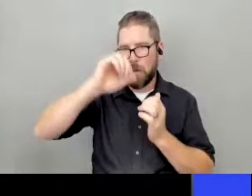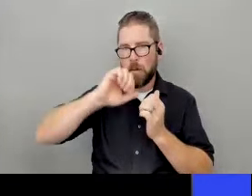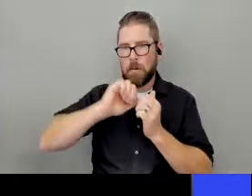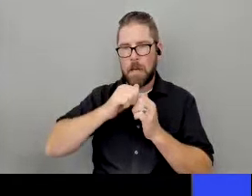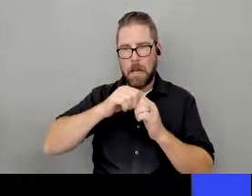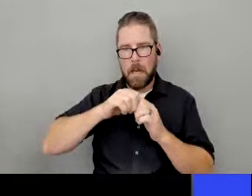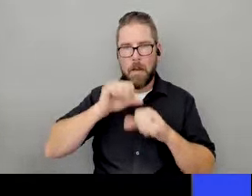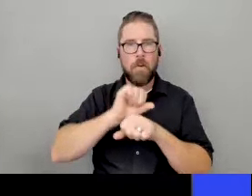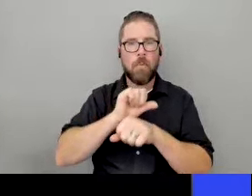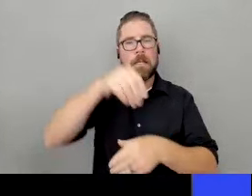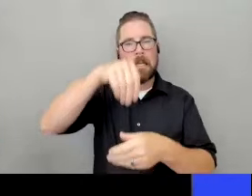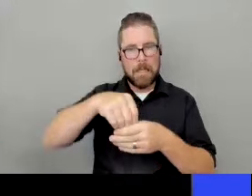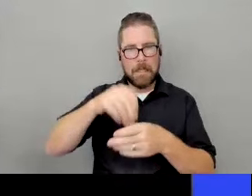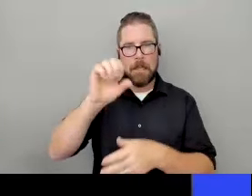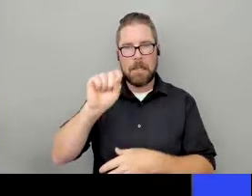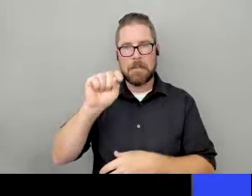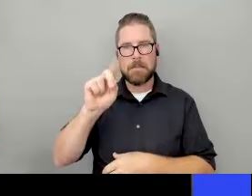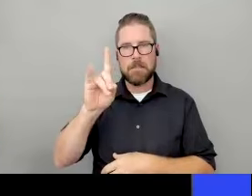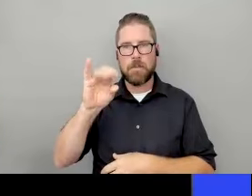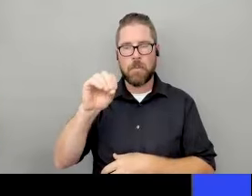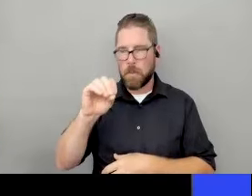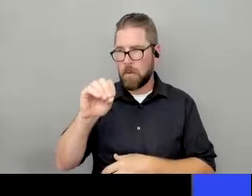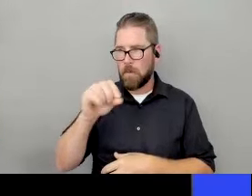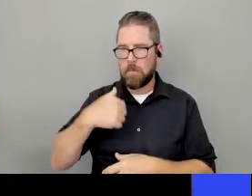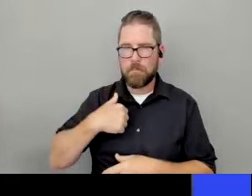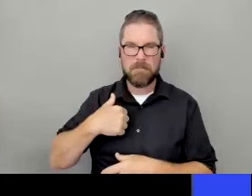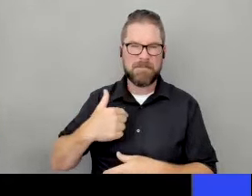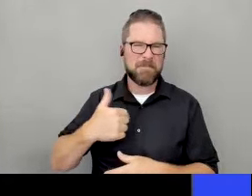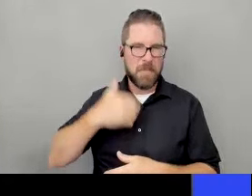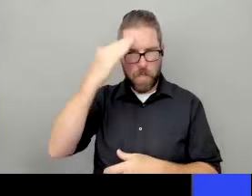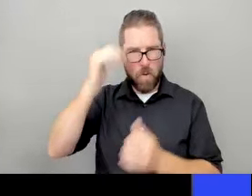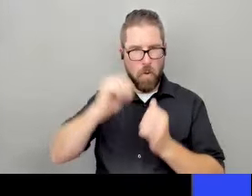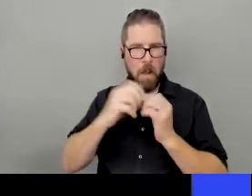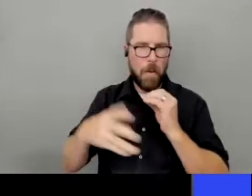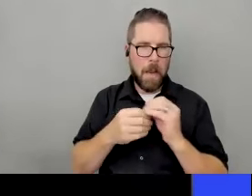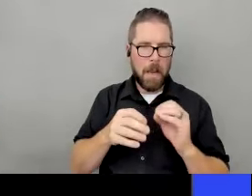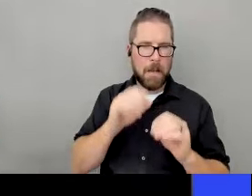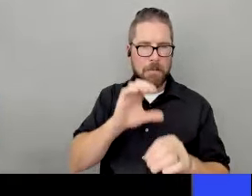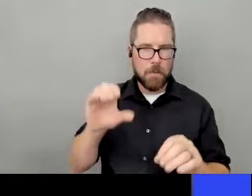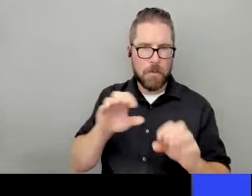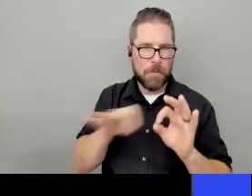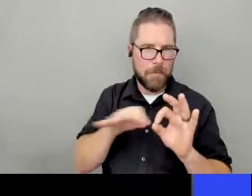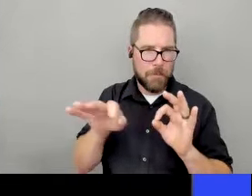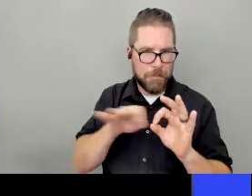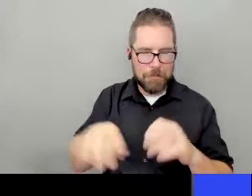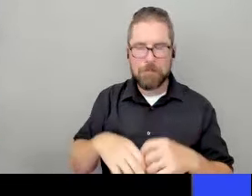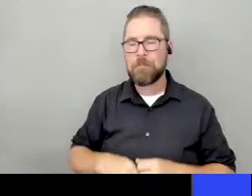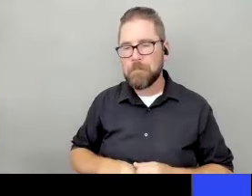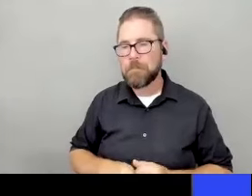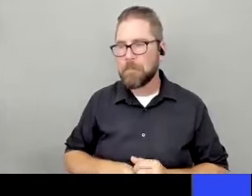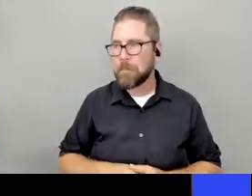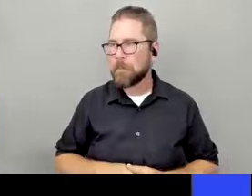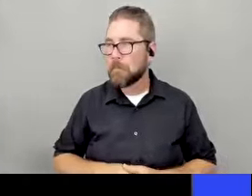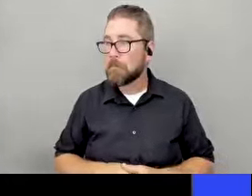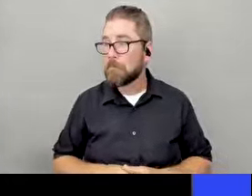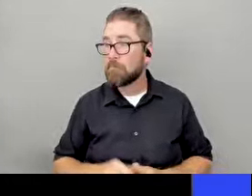Studio, I could add my captions and things like that. So I'm going to open up my video from Studio. The next thing that opens